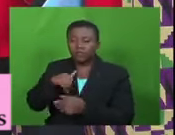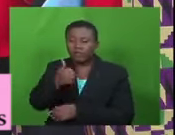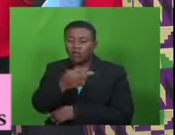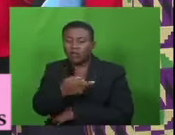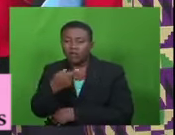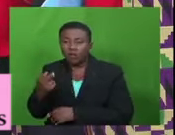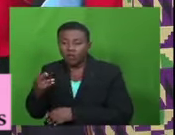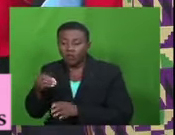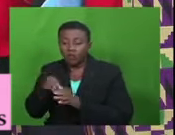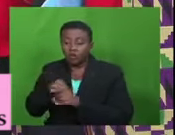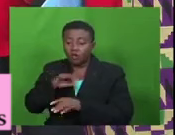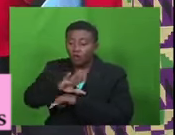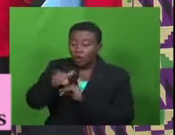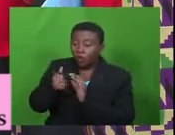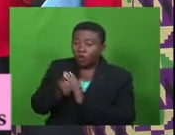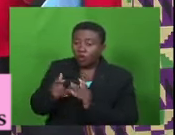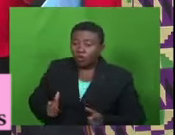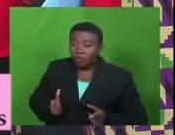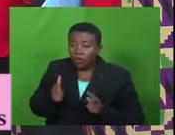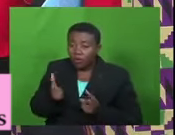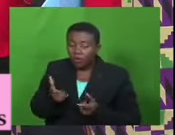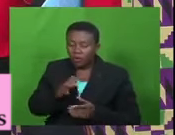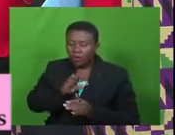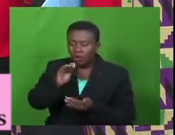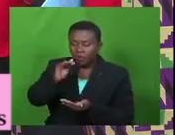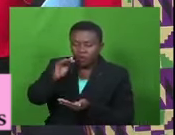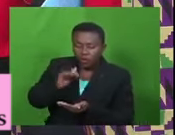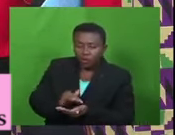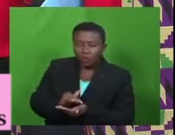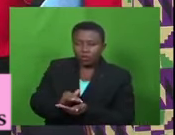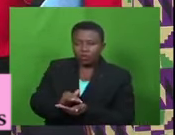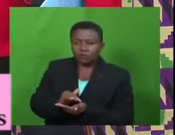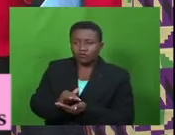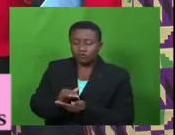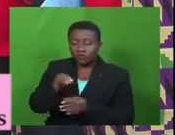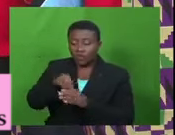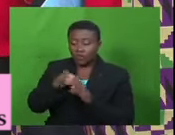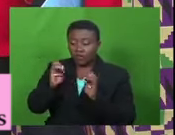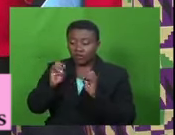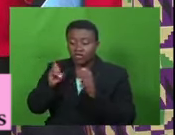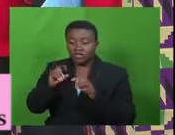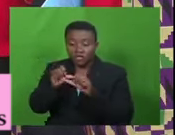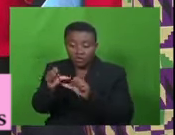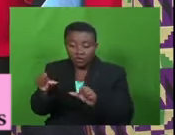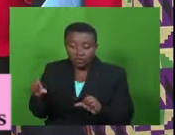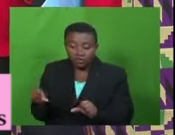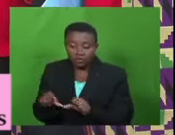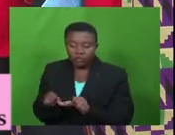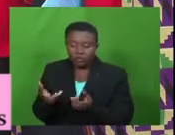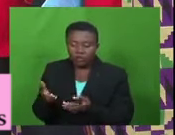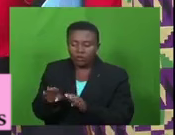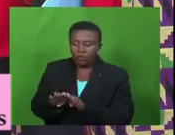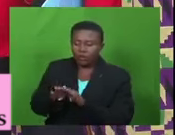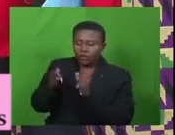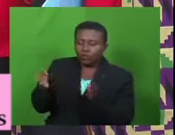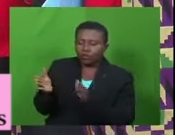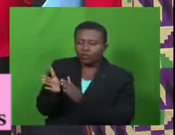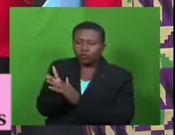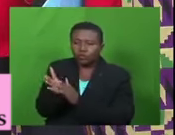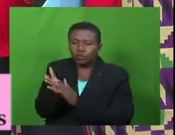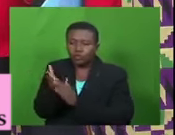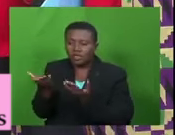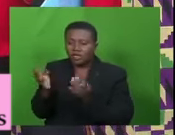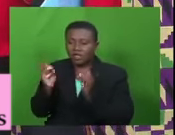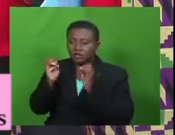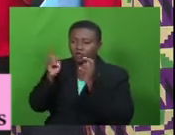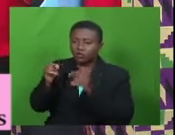across all our lives down to a minimum in the education sector by opening schools and education